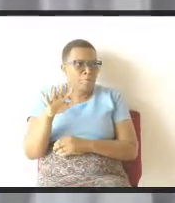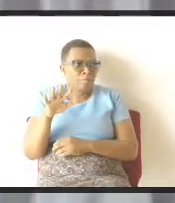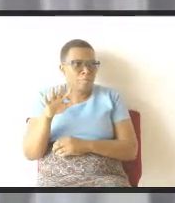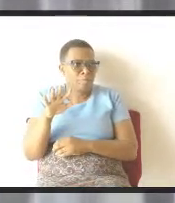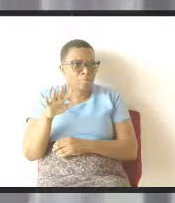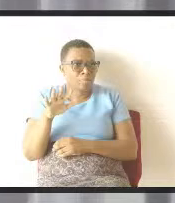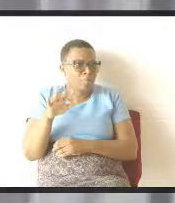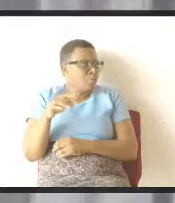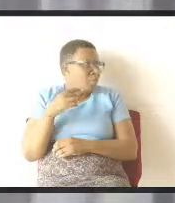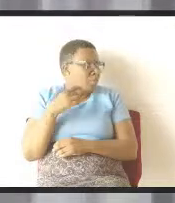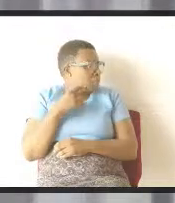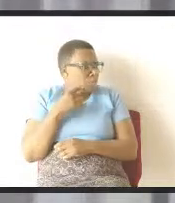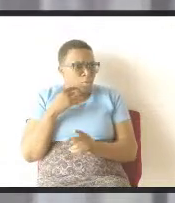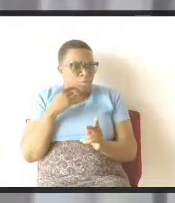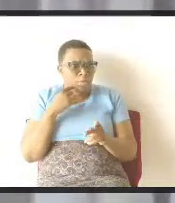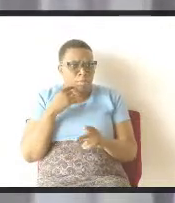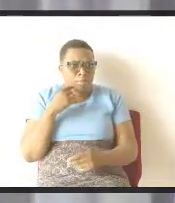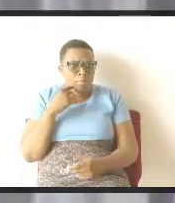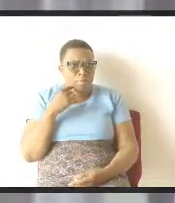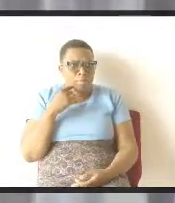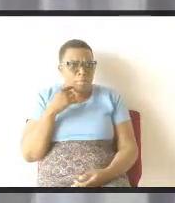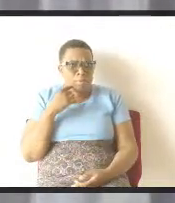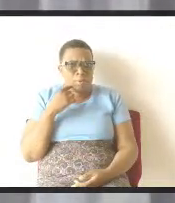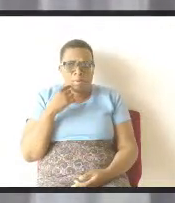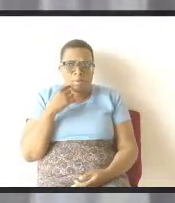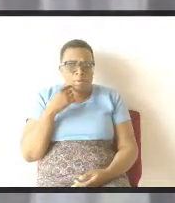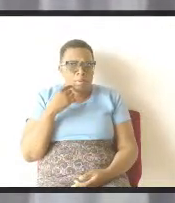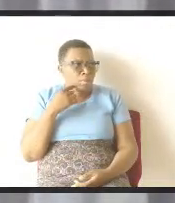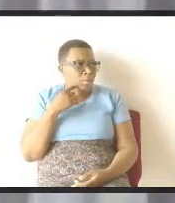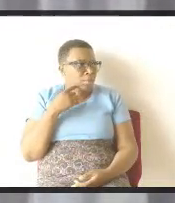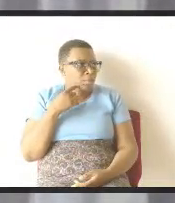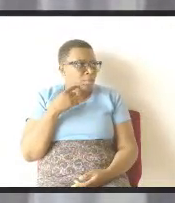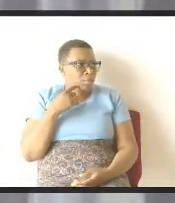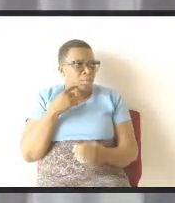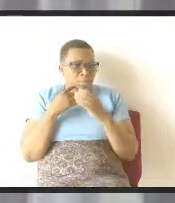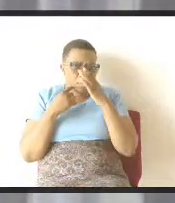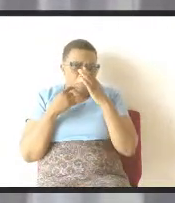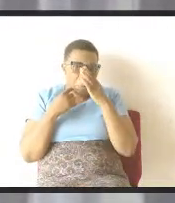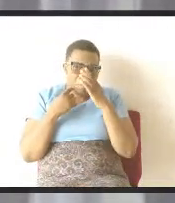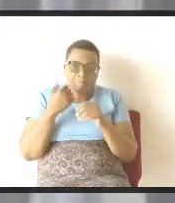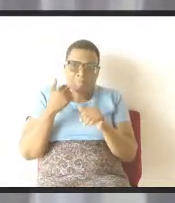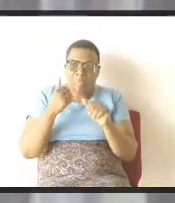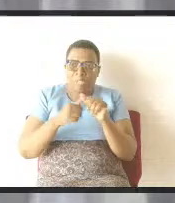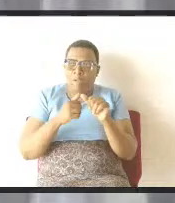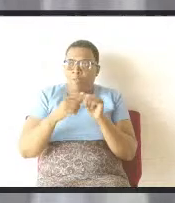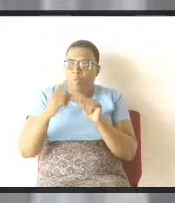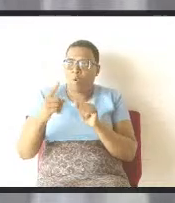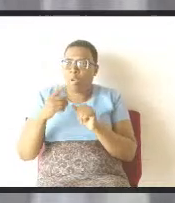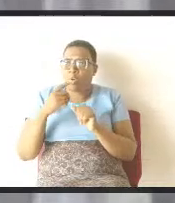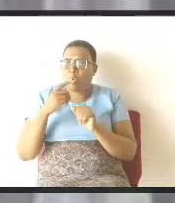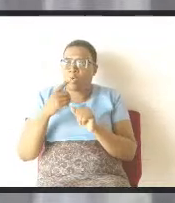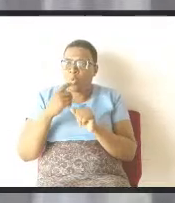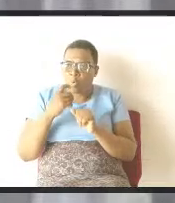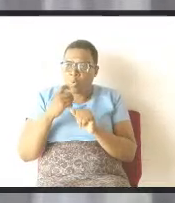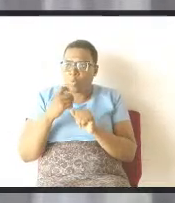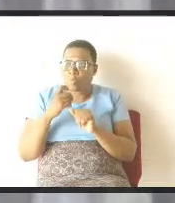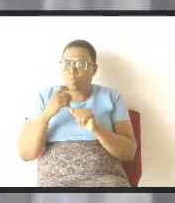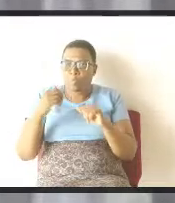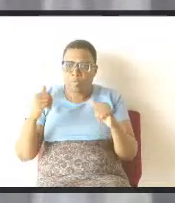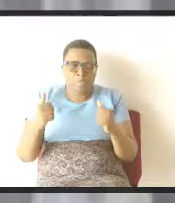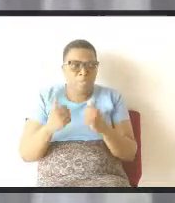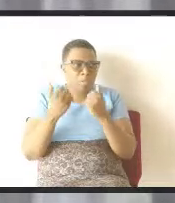is, "And everyone who competes for a prize